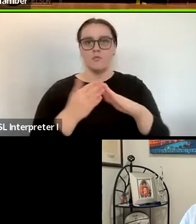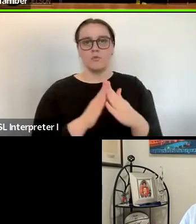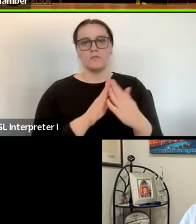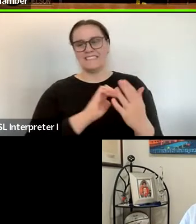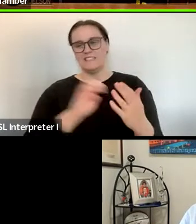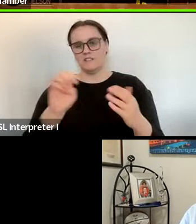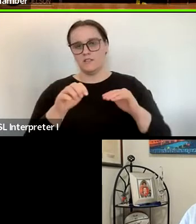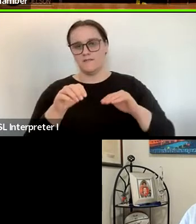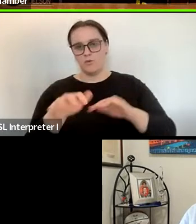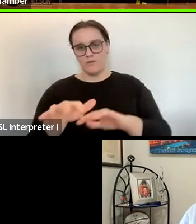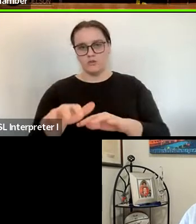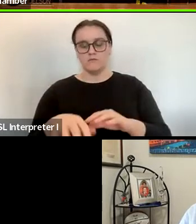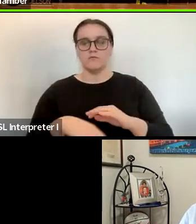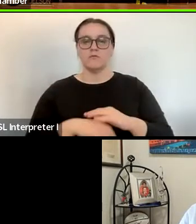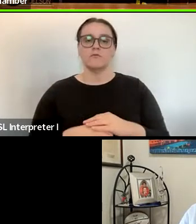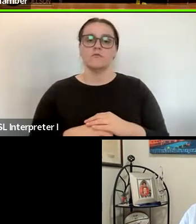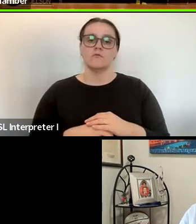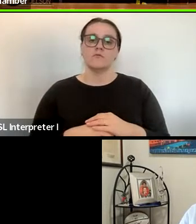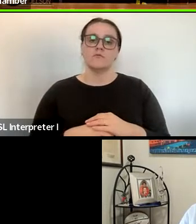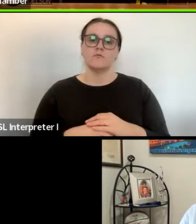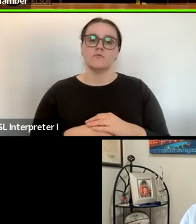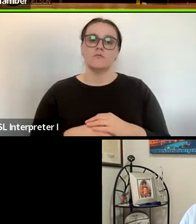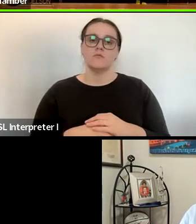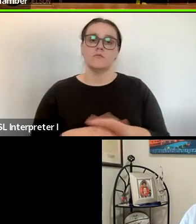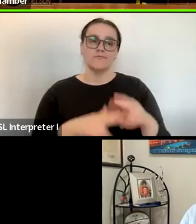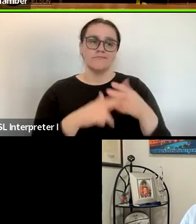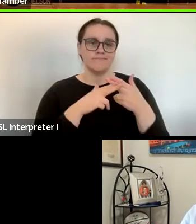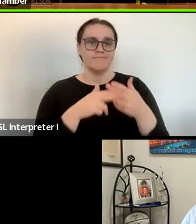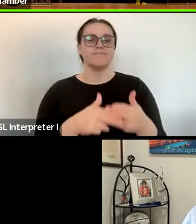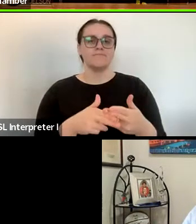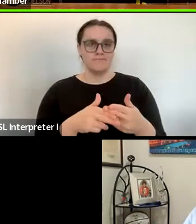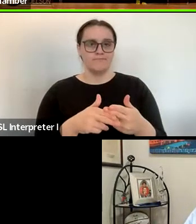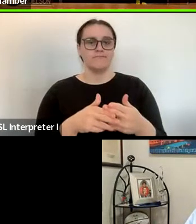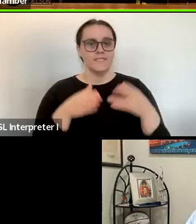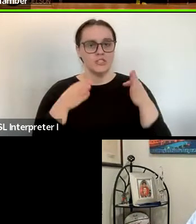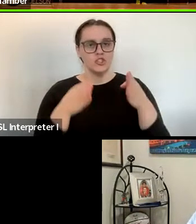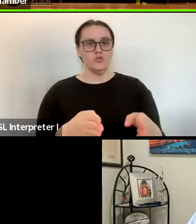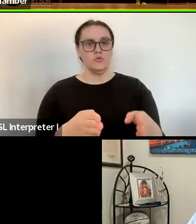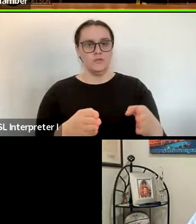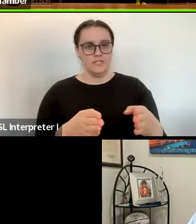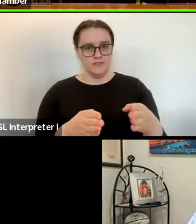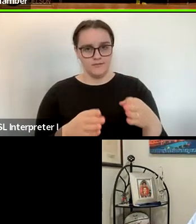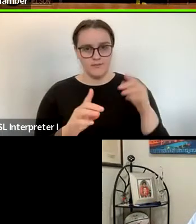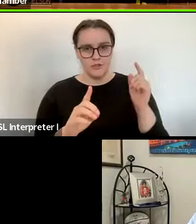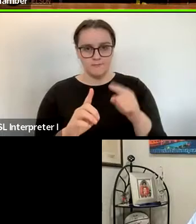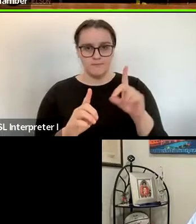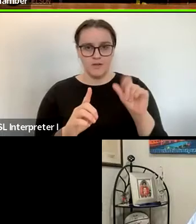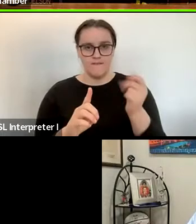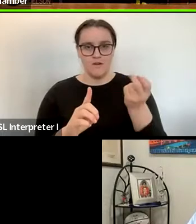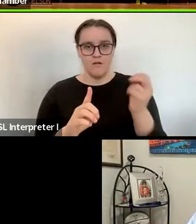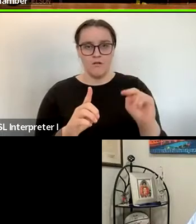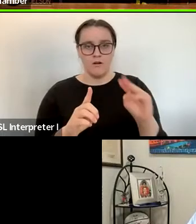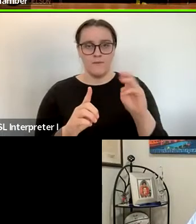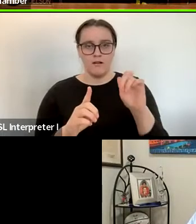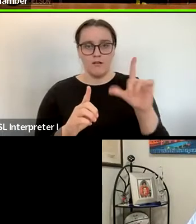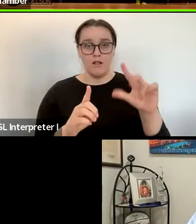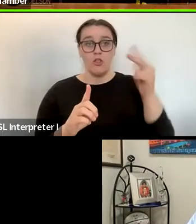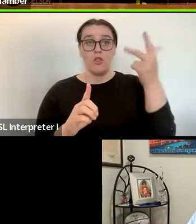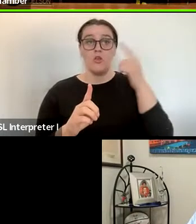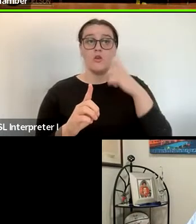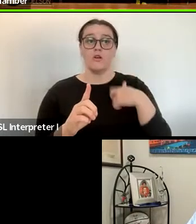Memorializing Devon McNeil III on the street where he was senselessly killed will serve as a reminder of the importance of curbing gun violence in the